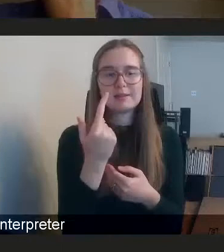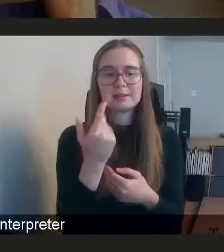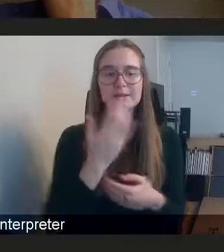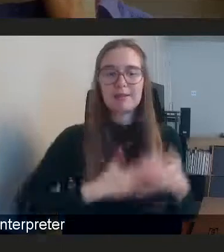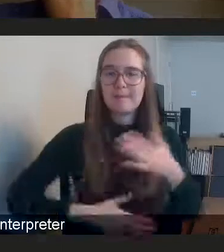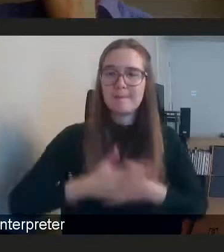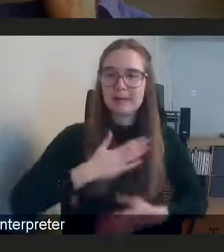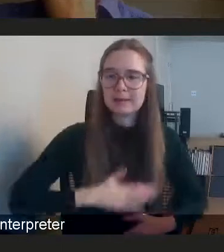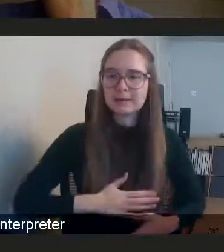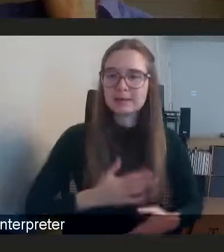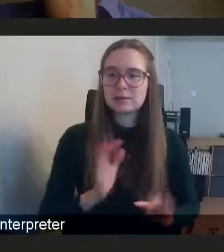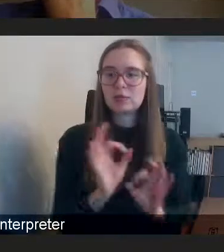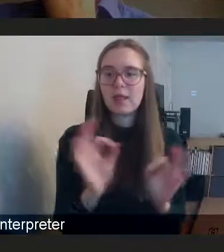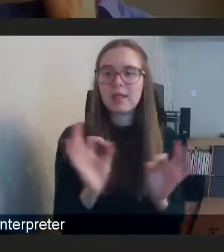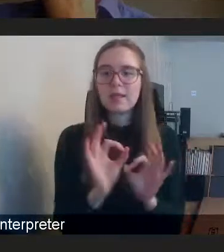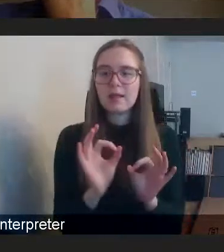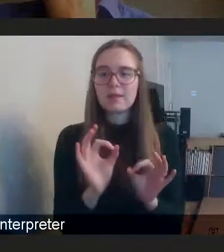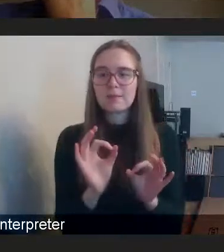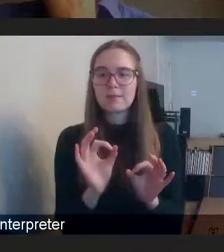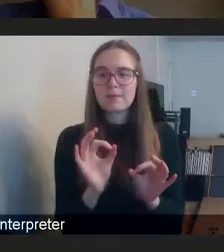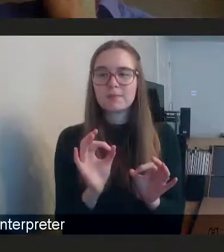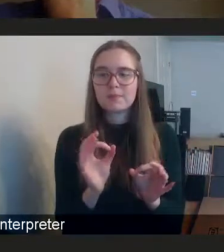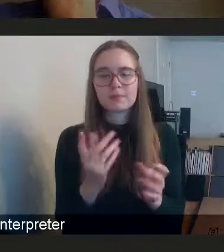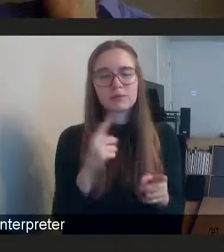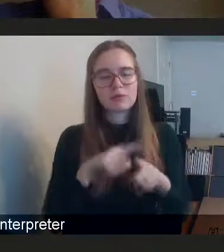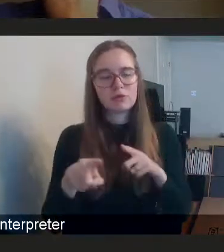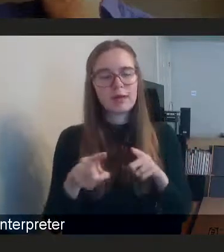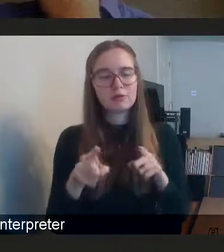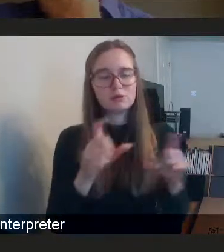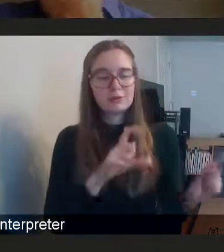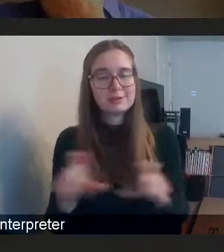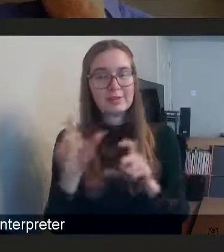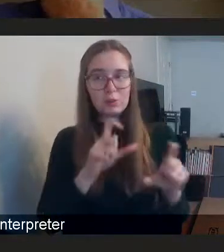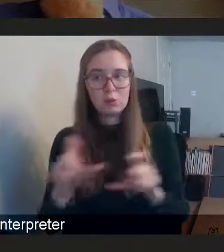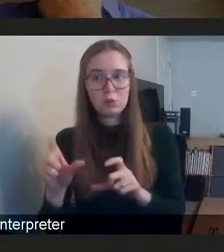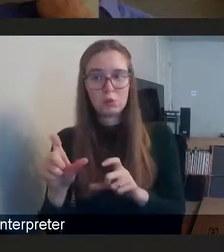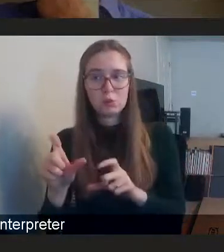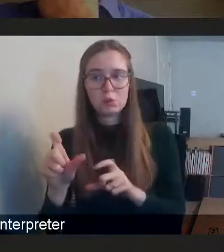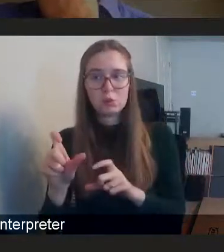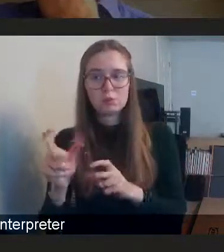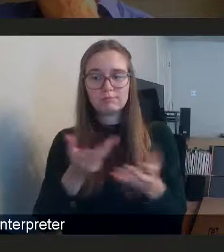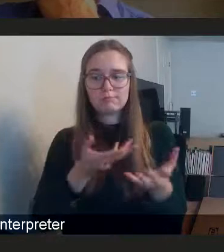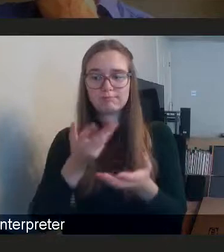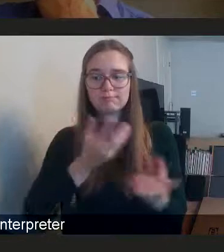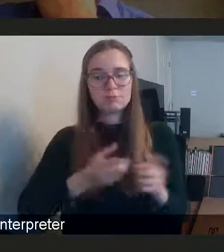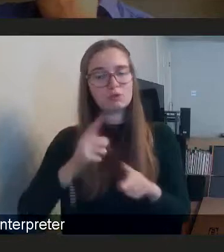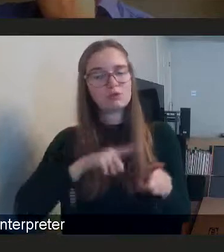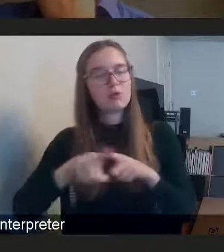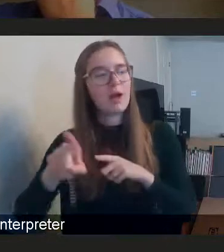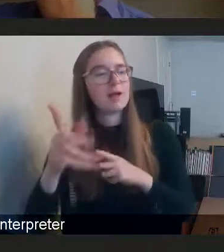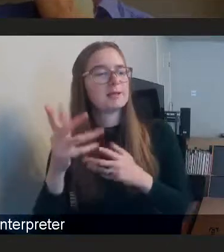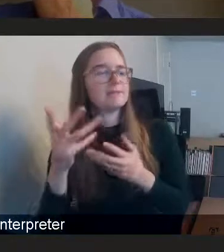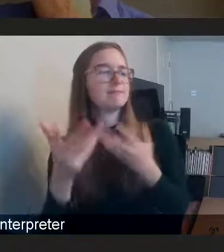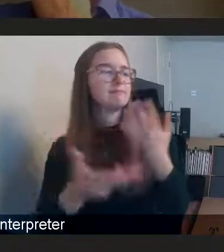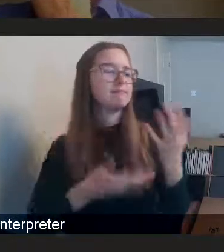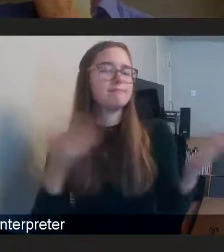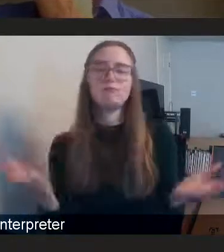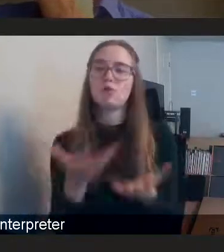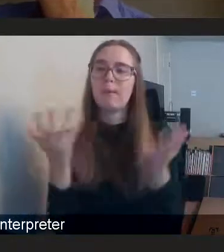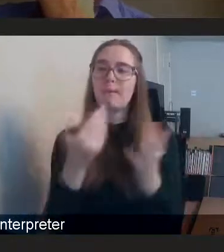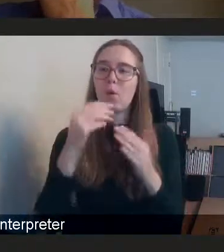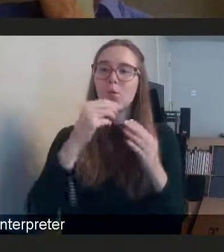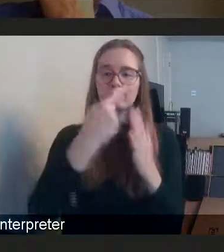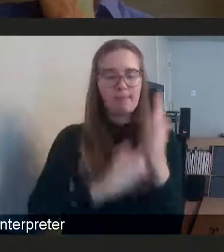there's nothing to you know, to stop us kind of continuing that journey and continuing to try and you know, promote that agenda